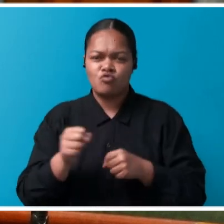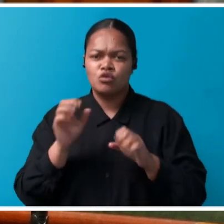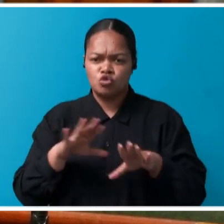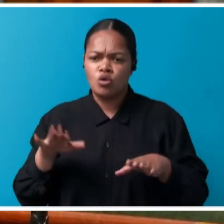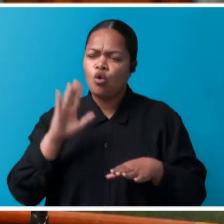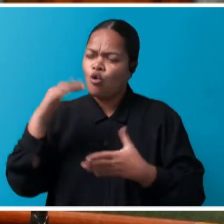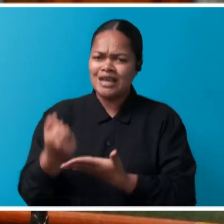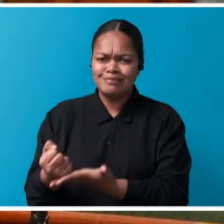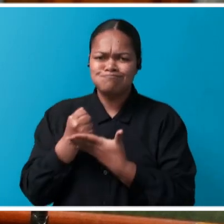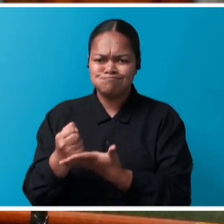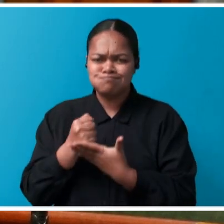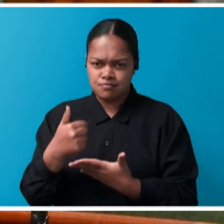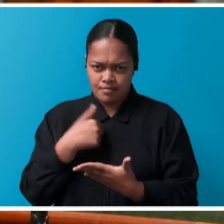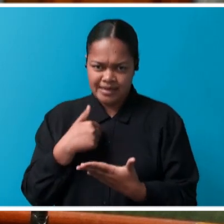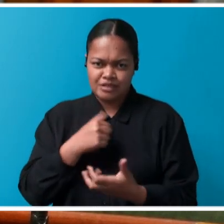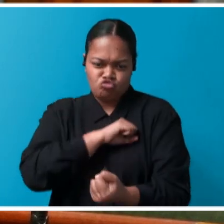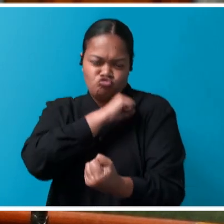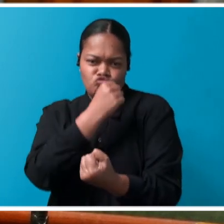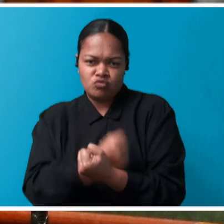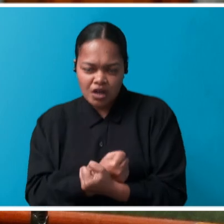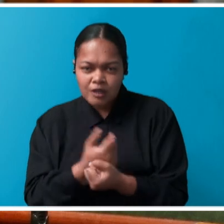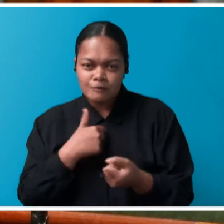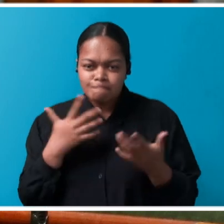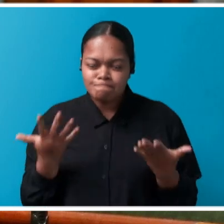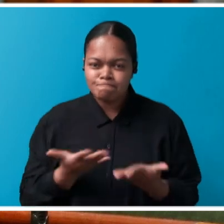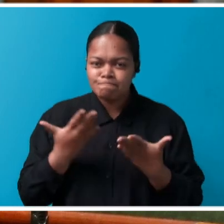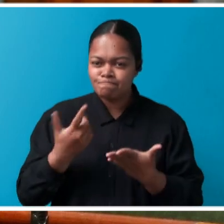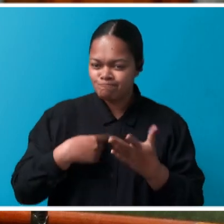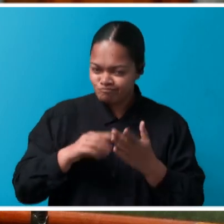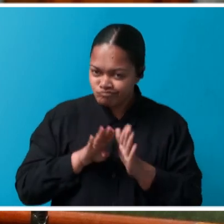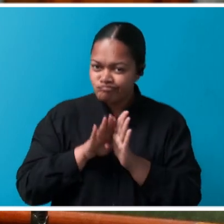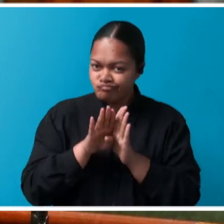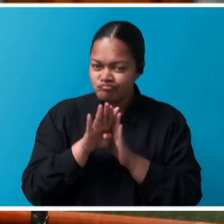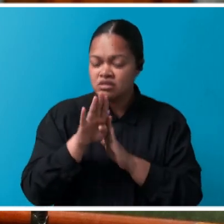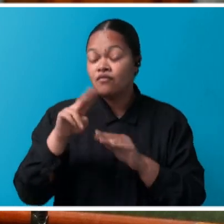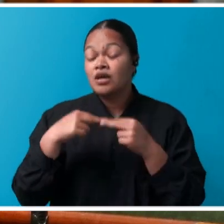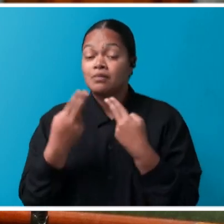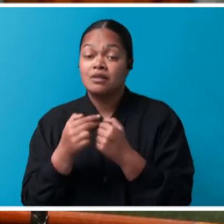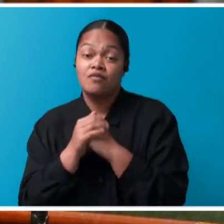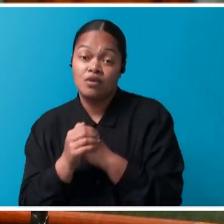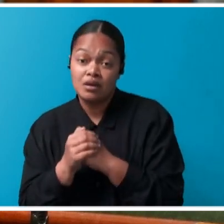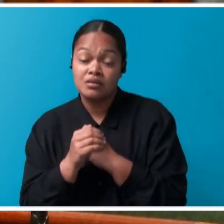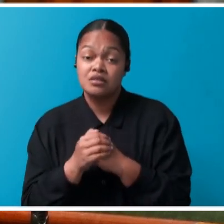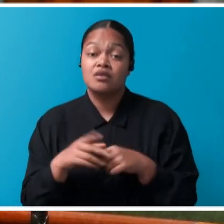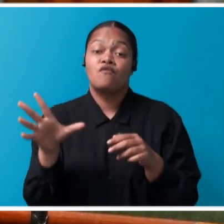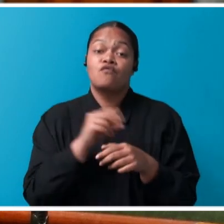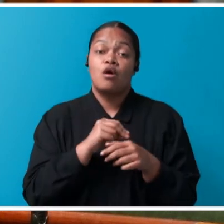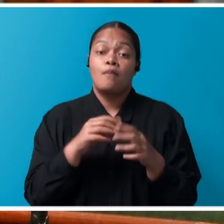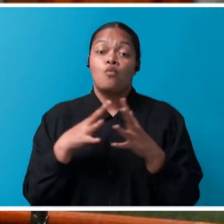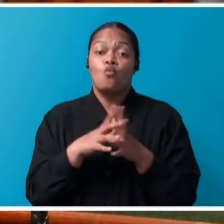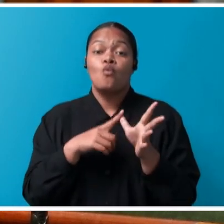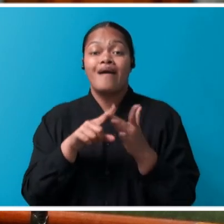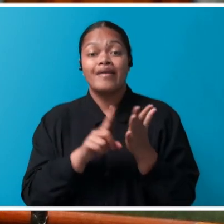strength and motivation. To the families and friends of the Vanua Welebu